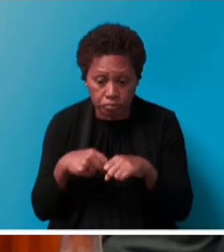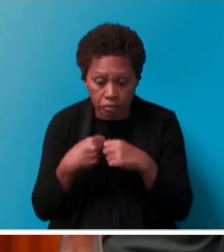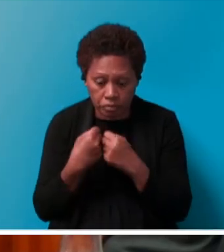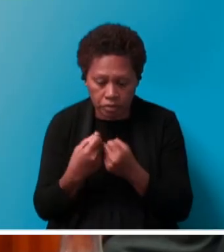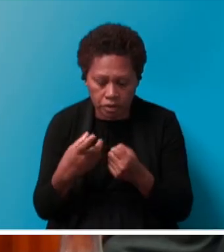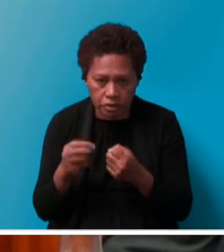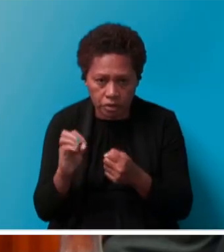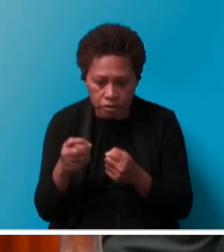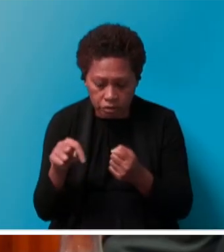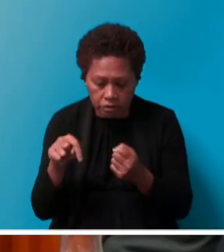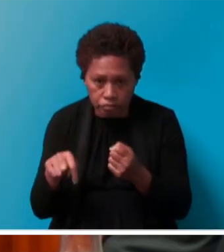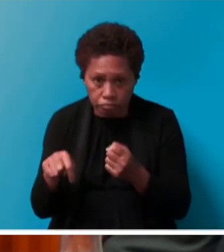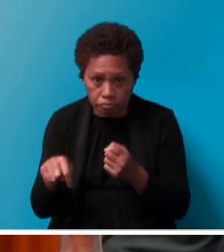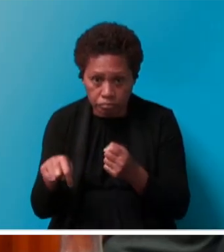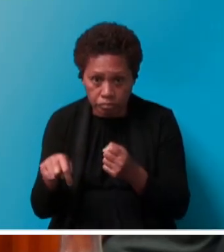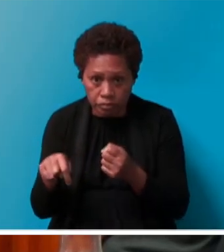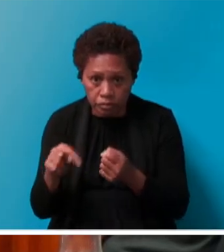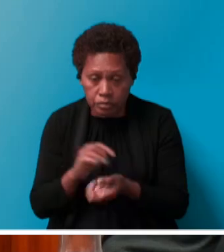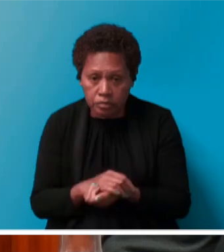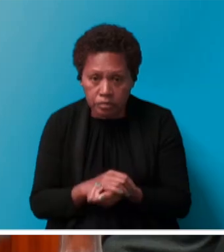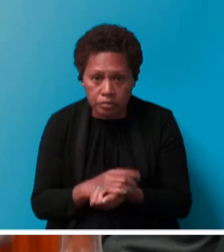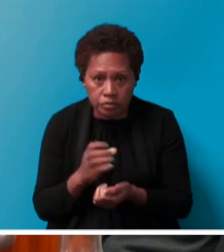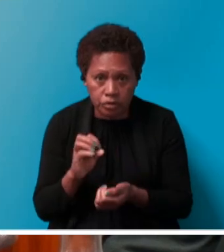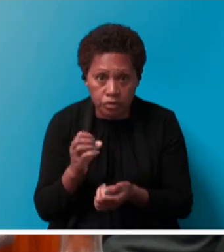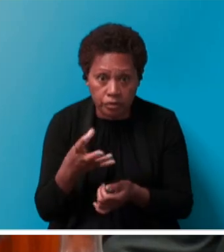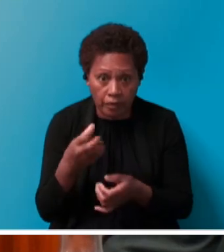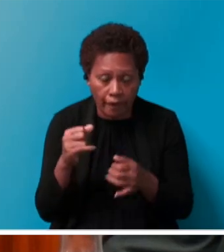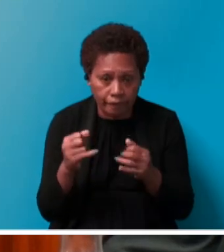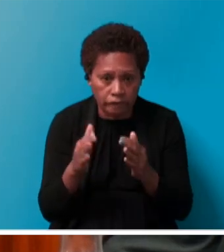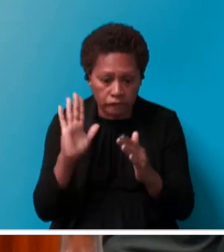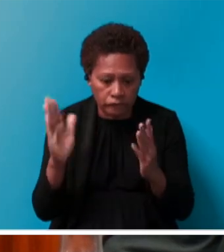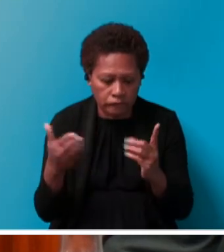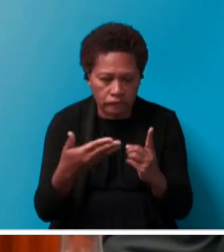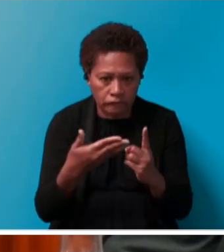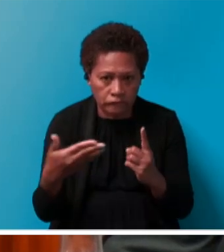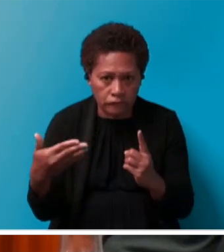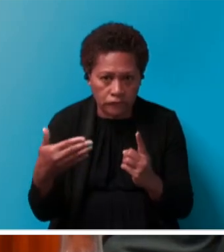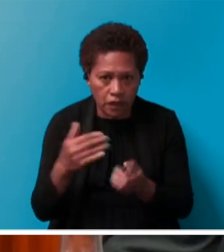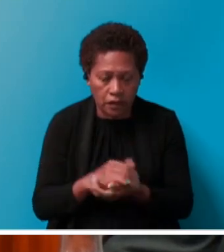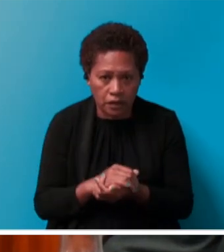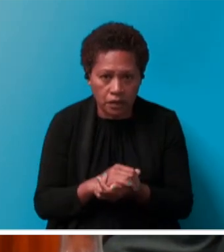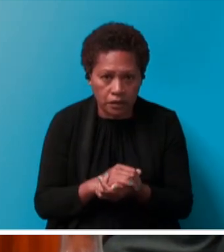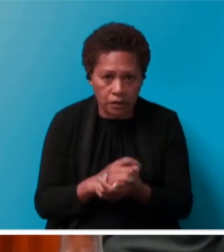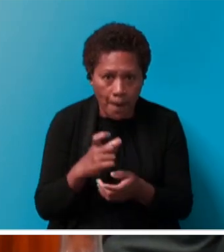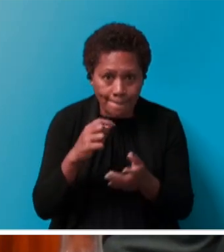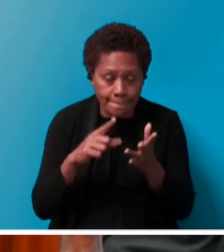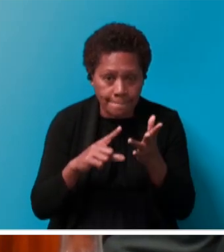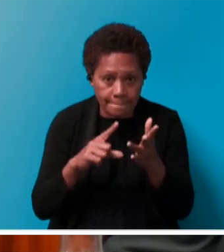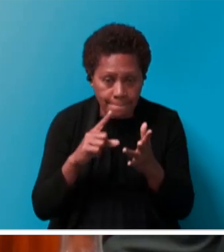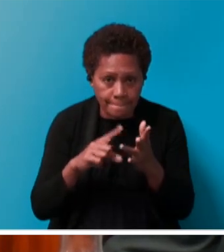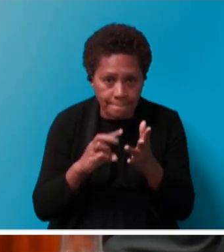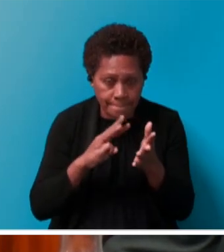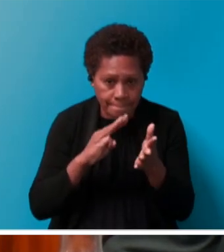reoffending. This human-centered approach aligns with our Fijian values of compassion and giving a